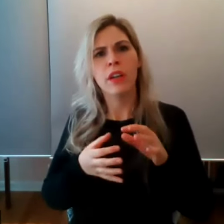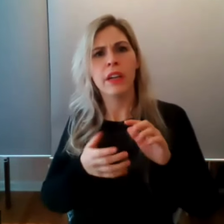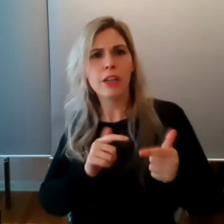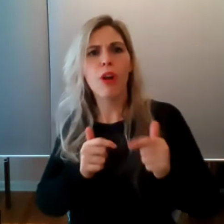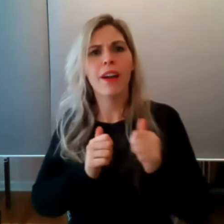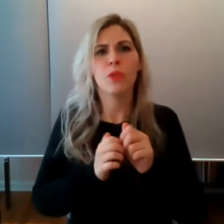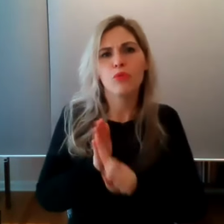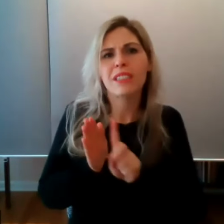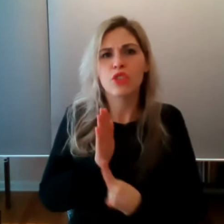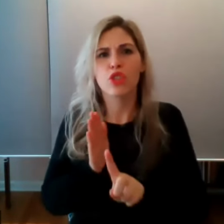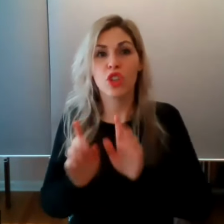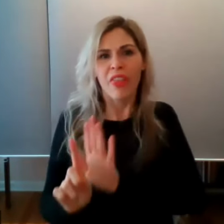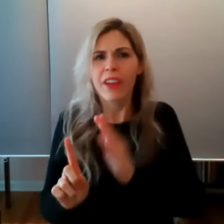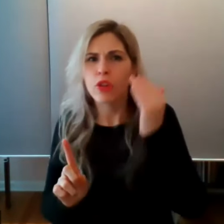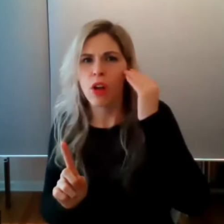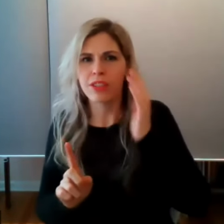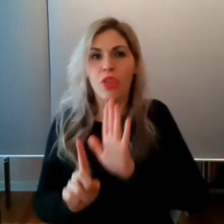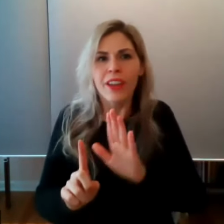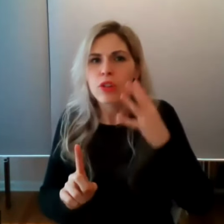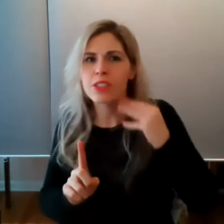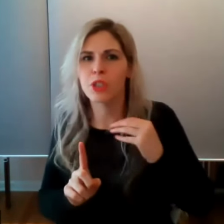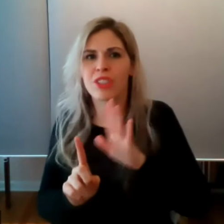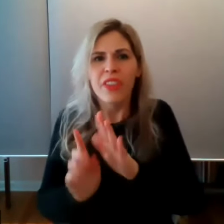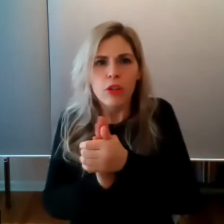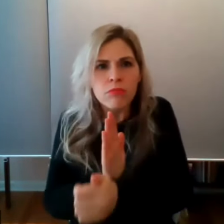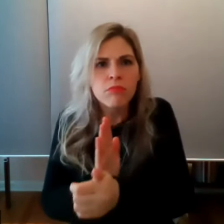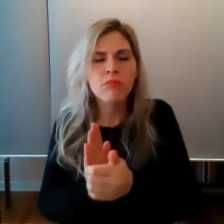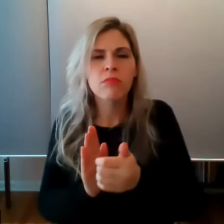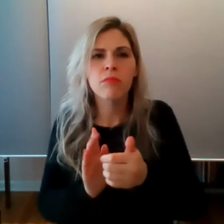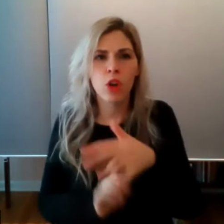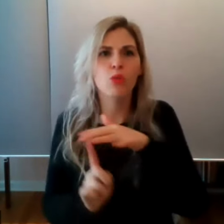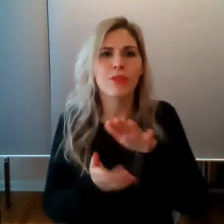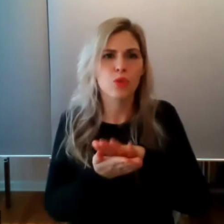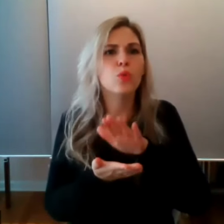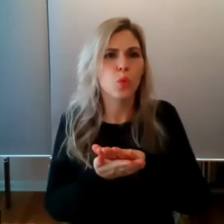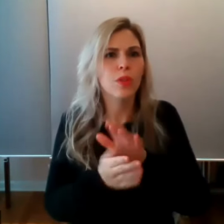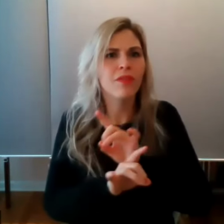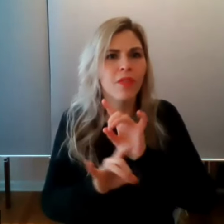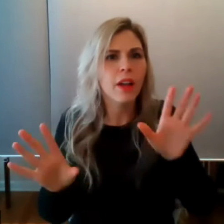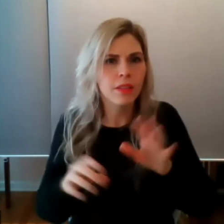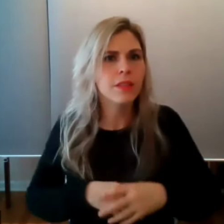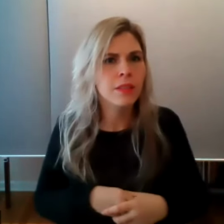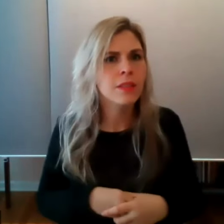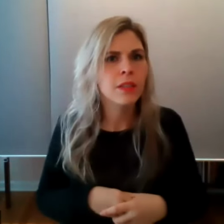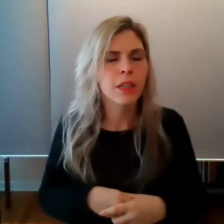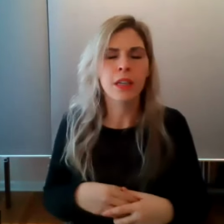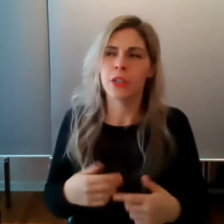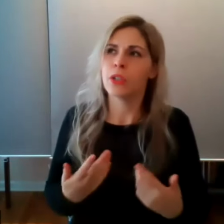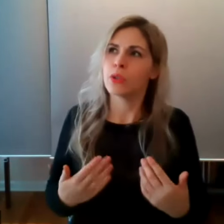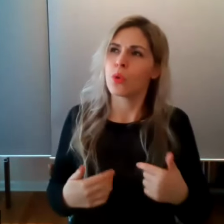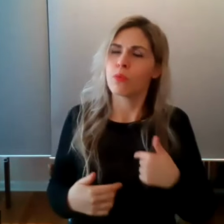own knowledge, experiences, and expertise around school-based violence. And I think that it was